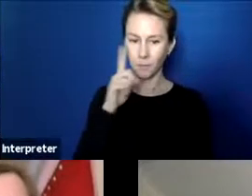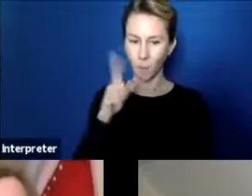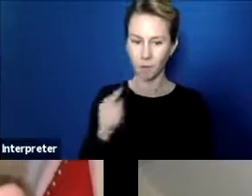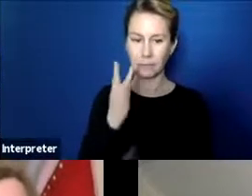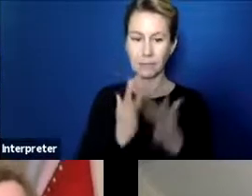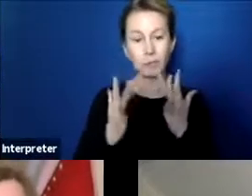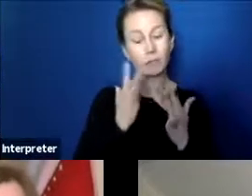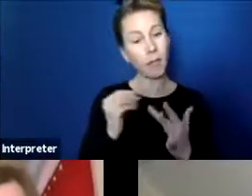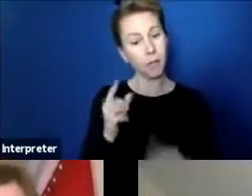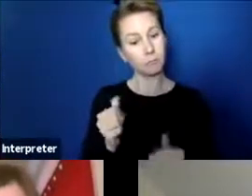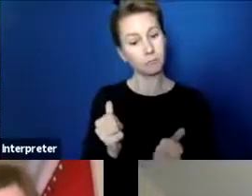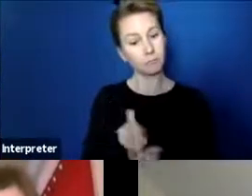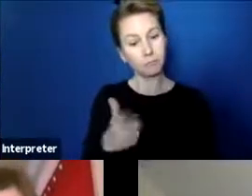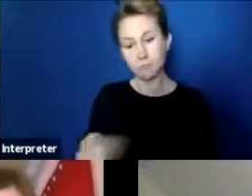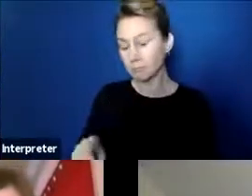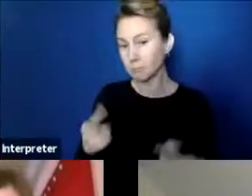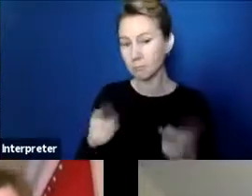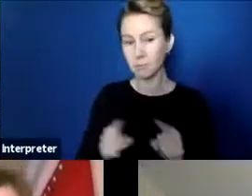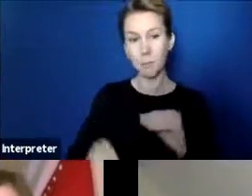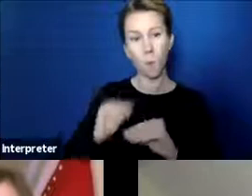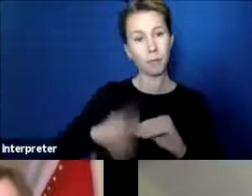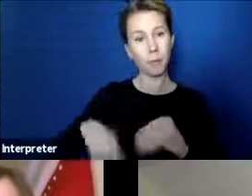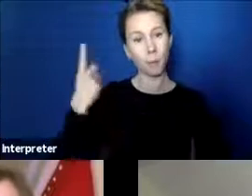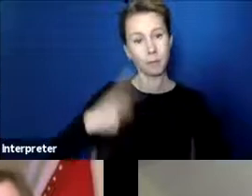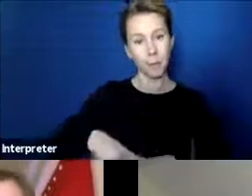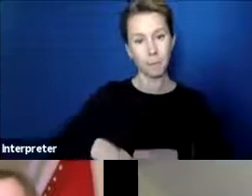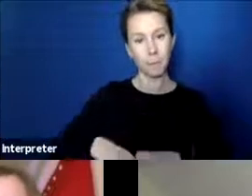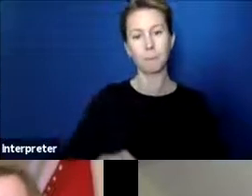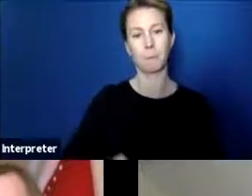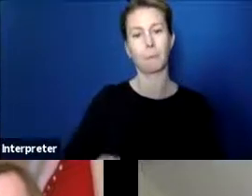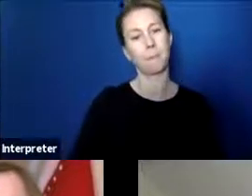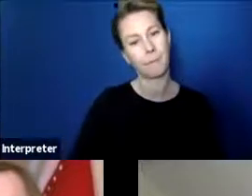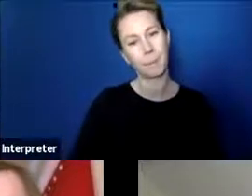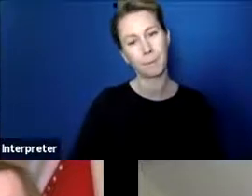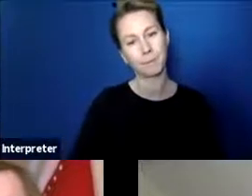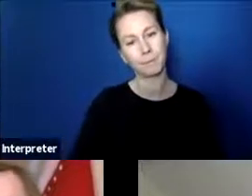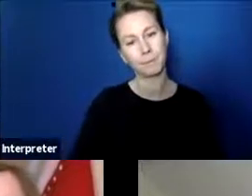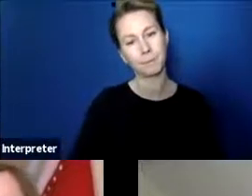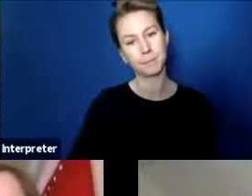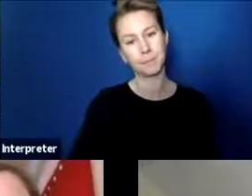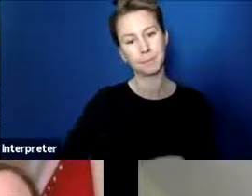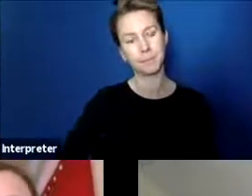right. 82% of long-term care facilities were cited